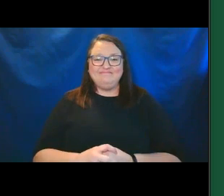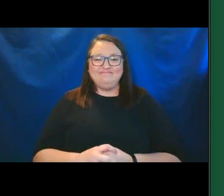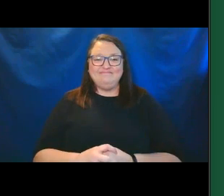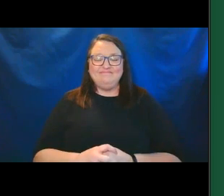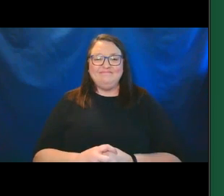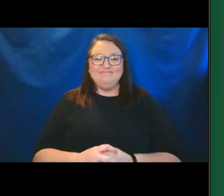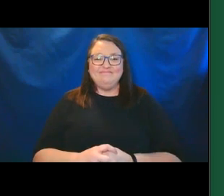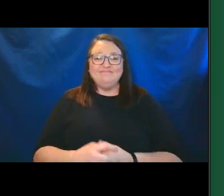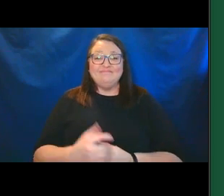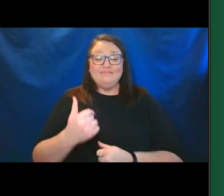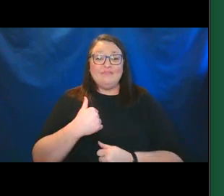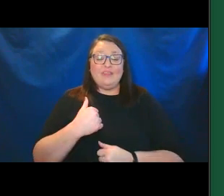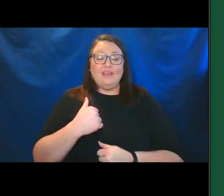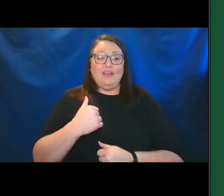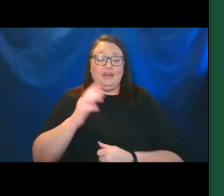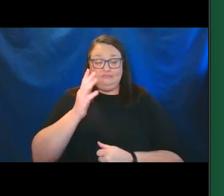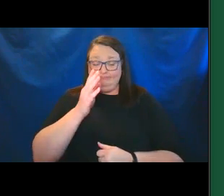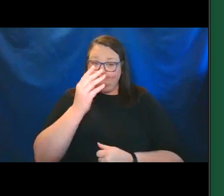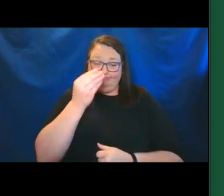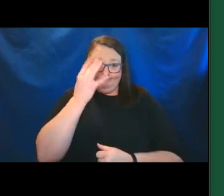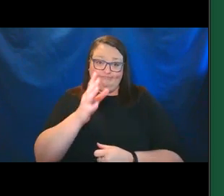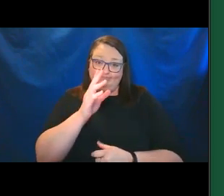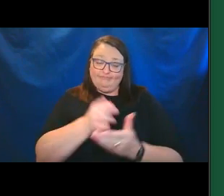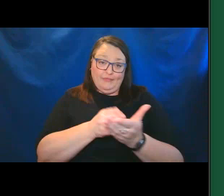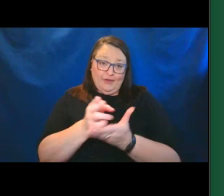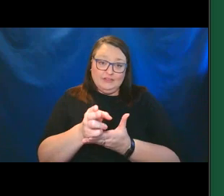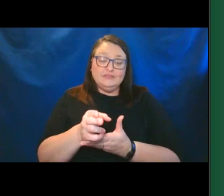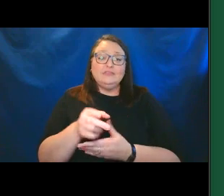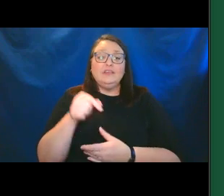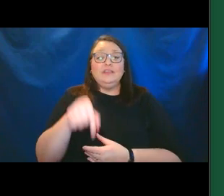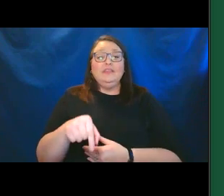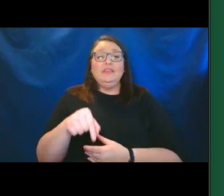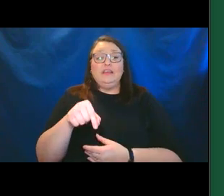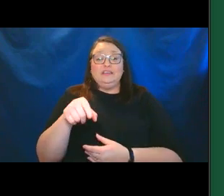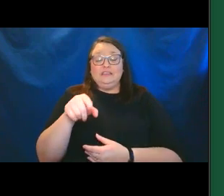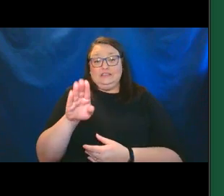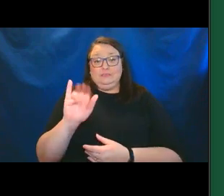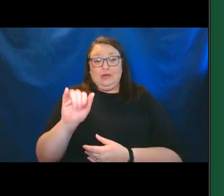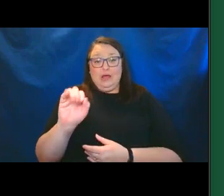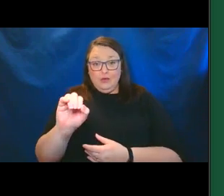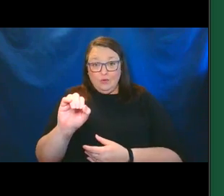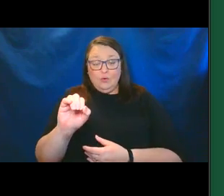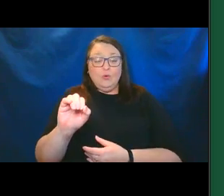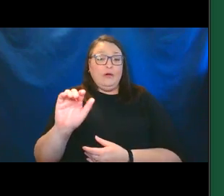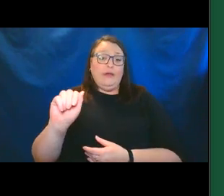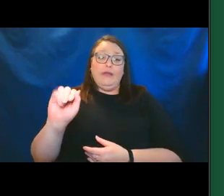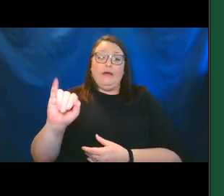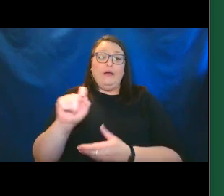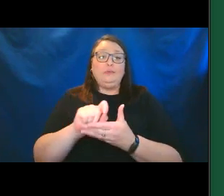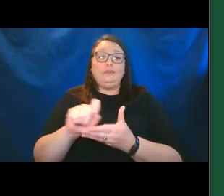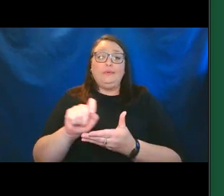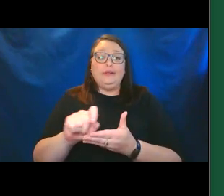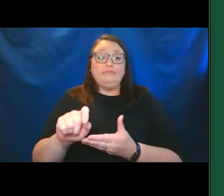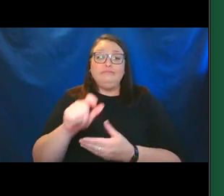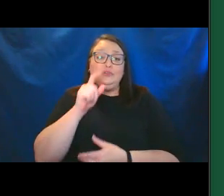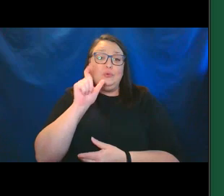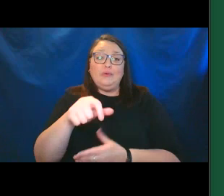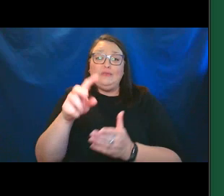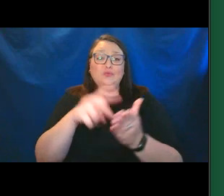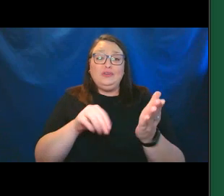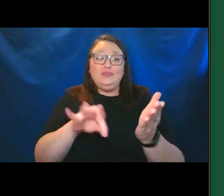So I will be fully candid. This brief bio is 100% AI written, and you don't even have to read it if you don't